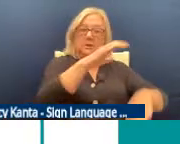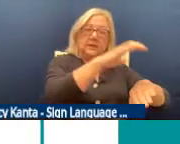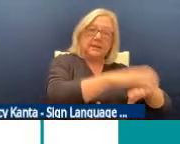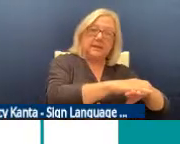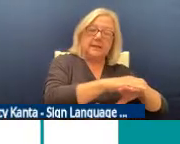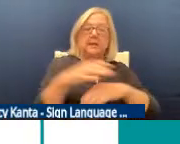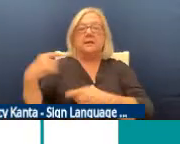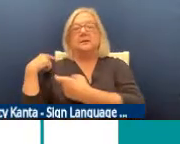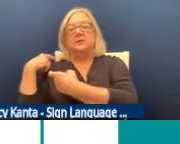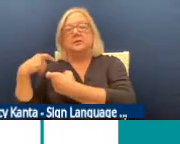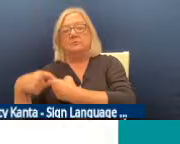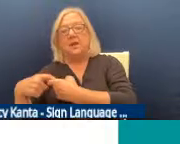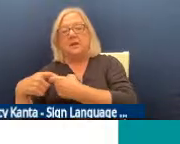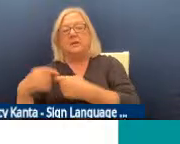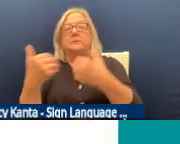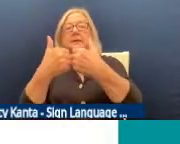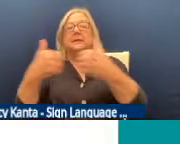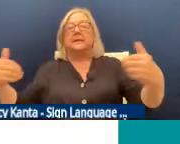browser window.